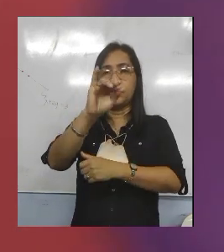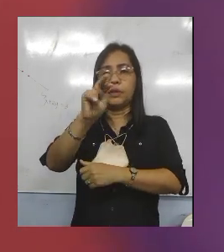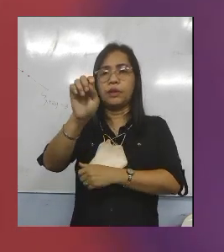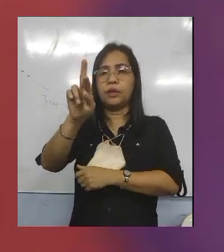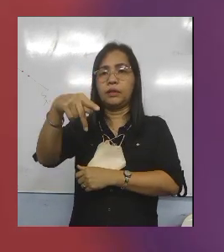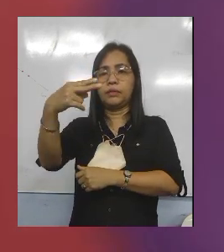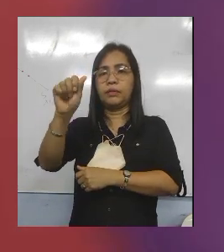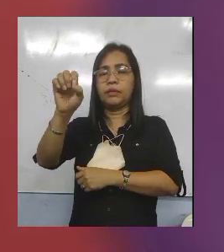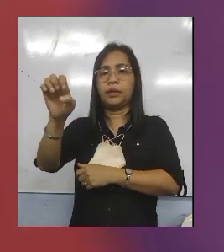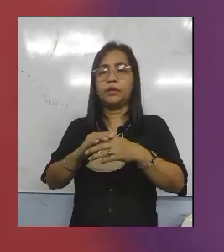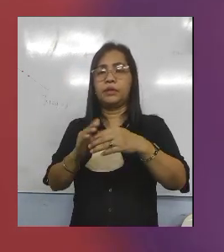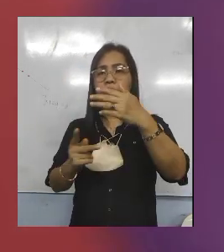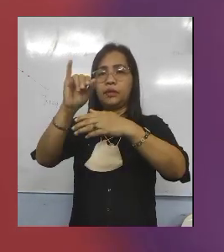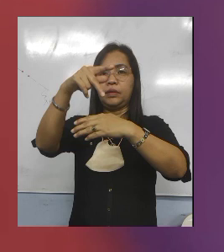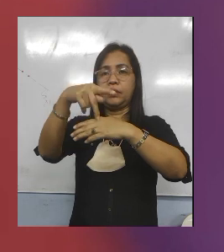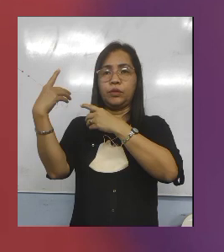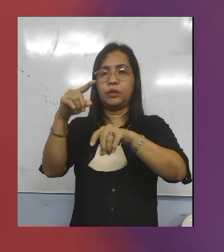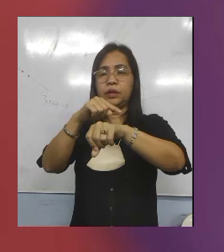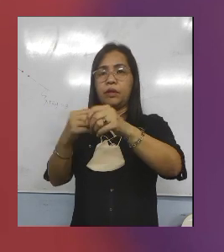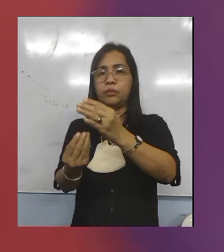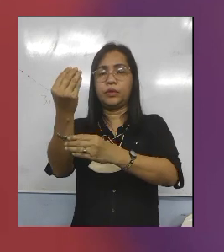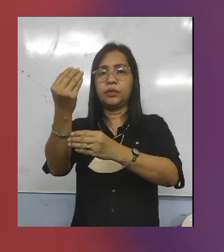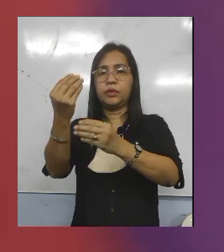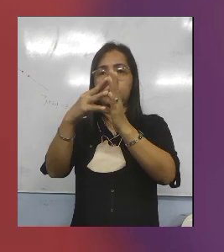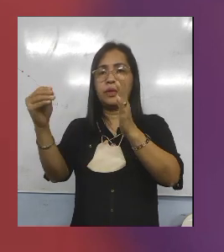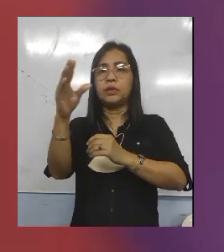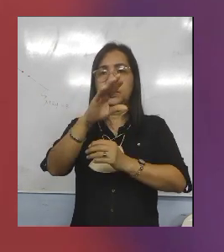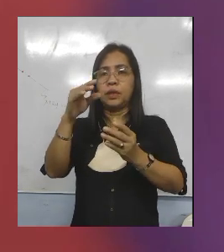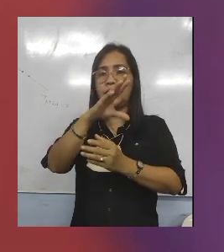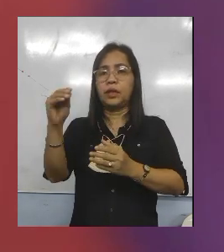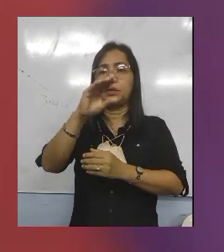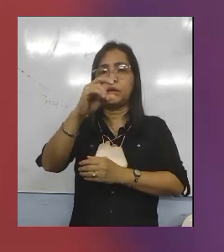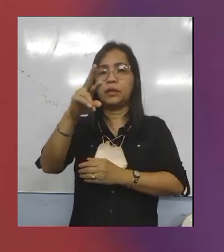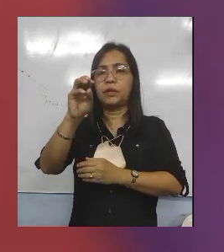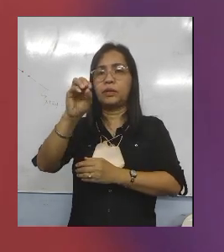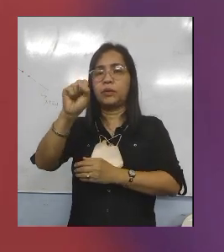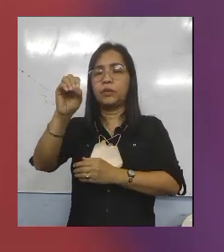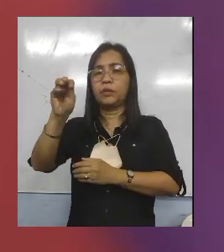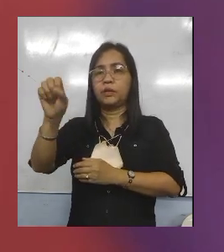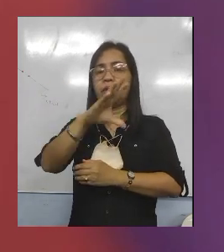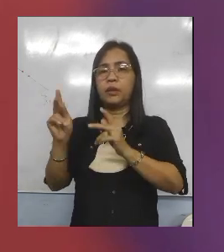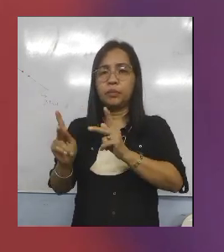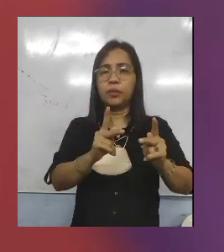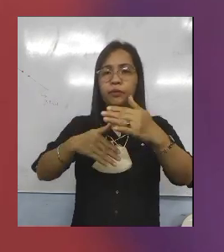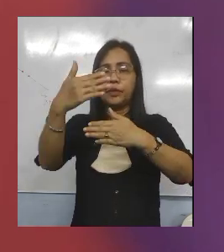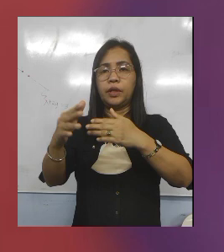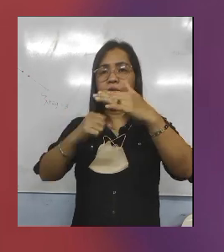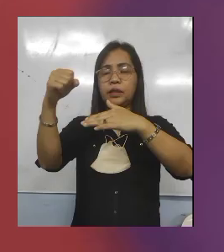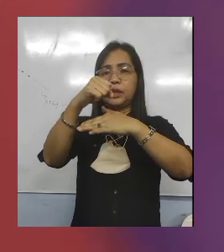place. First growth, or G1. Is where the cell growth and normal metabolic functions prior to DNA